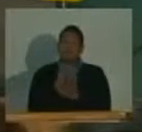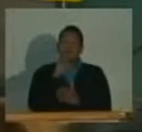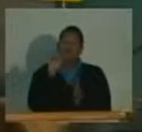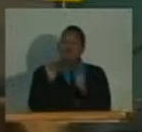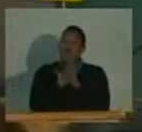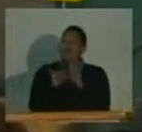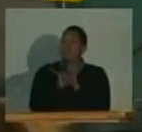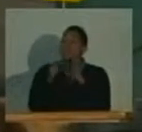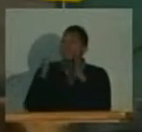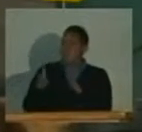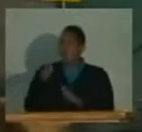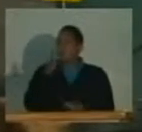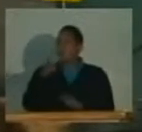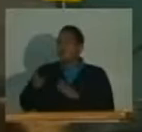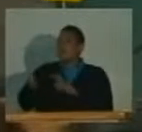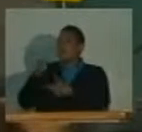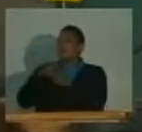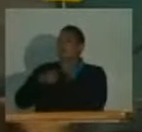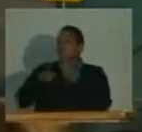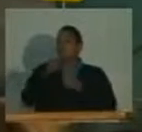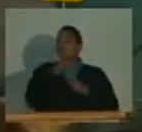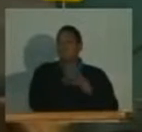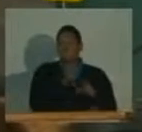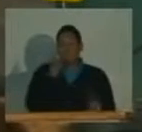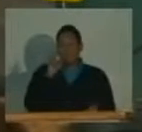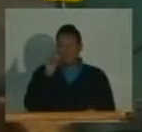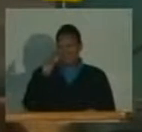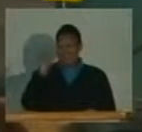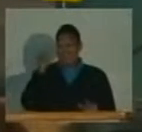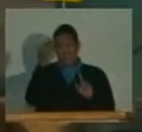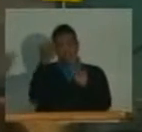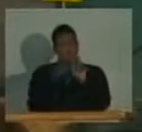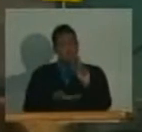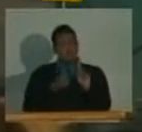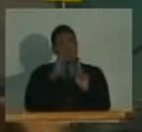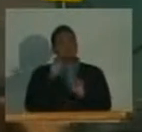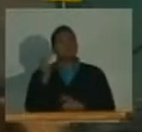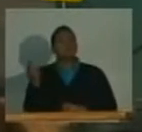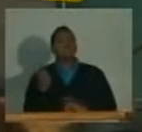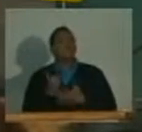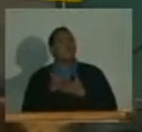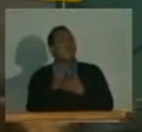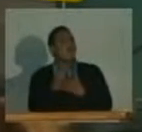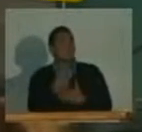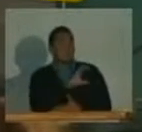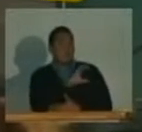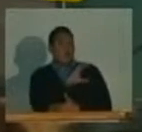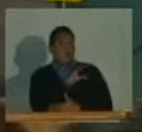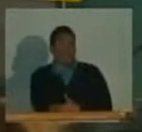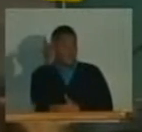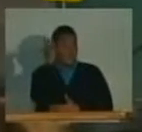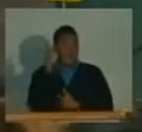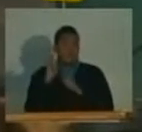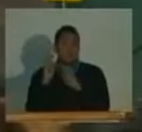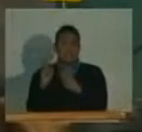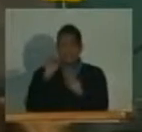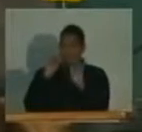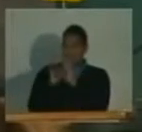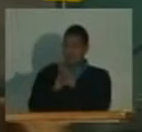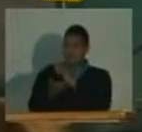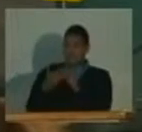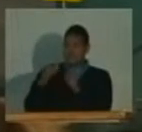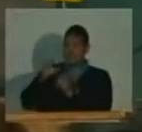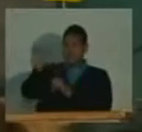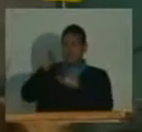person from who it was taken. A DNA profile is useful to the police because it gives them a form of